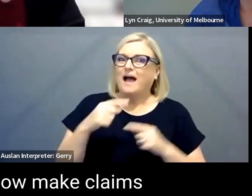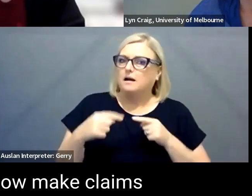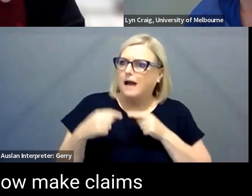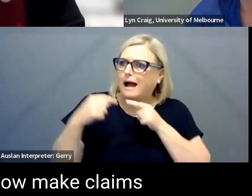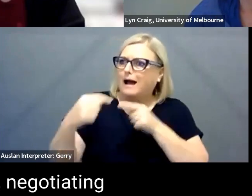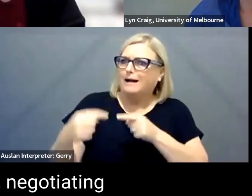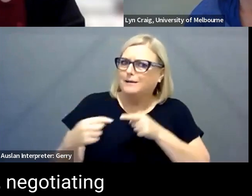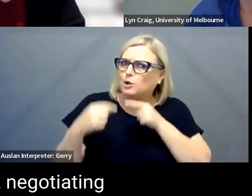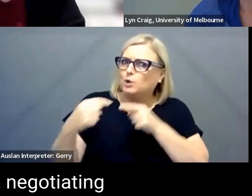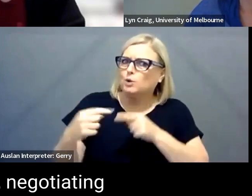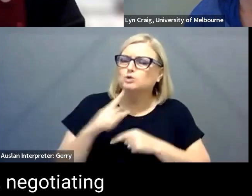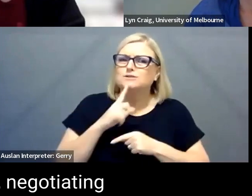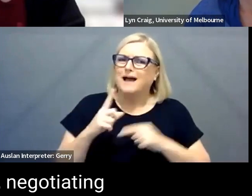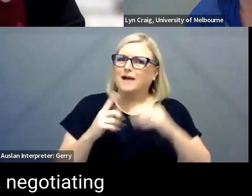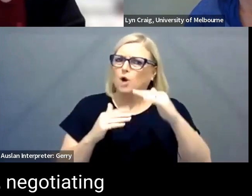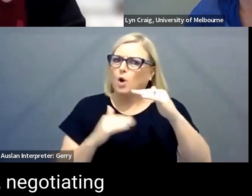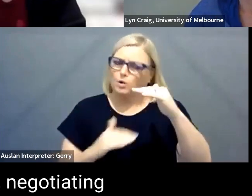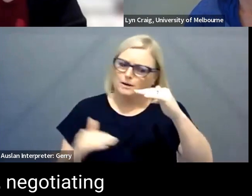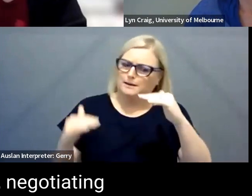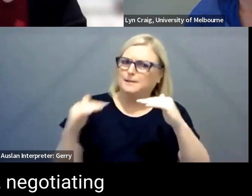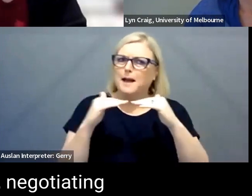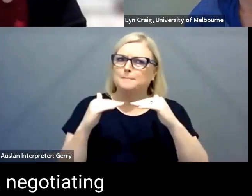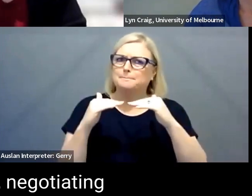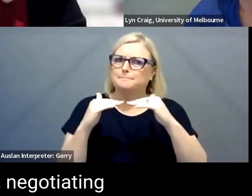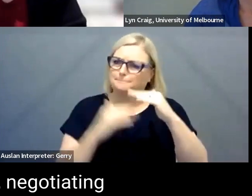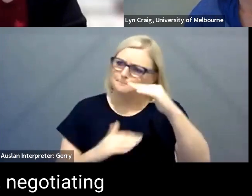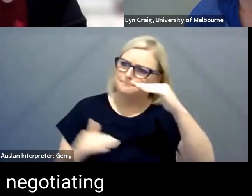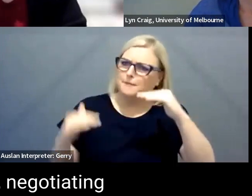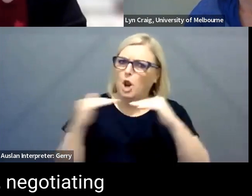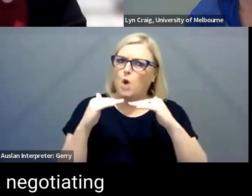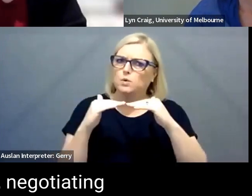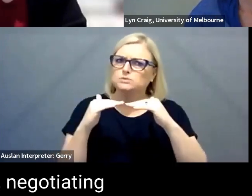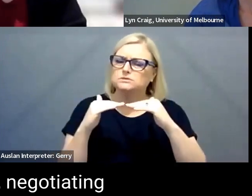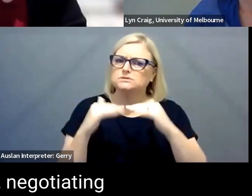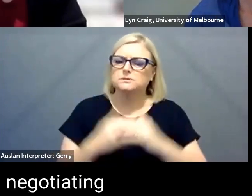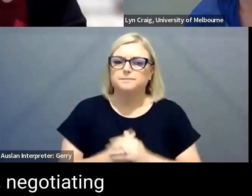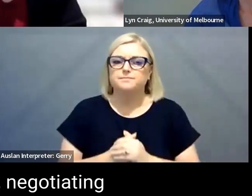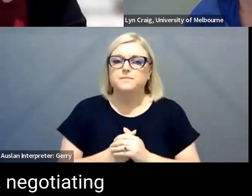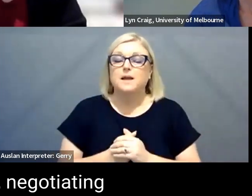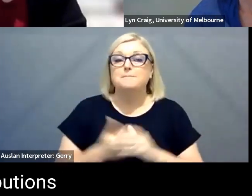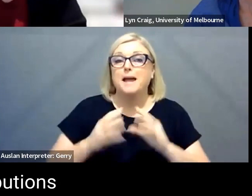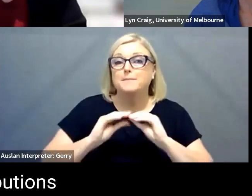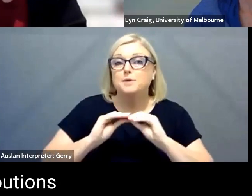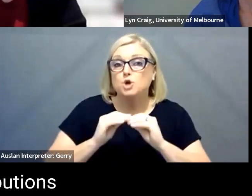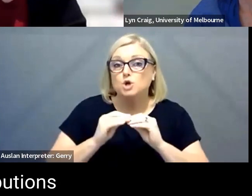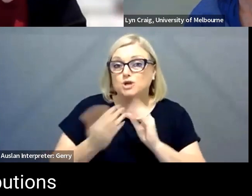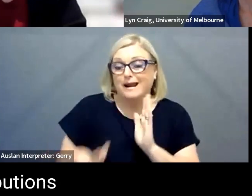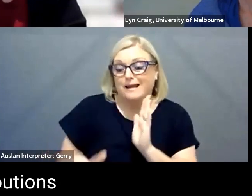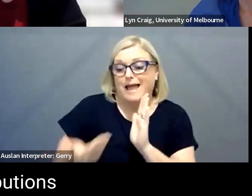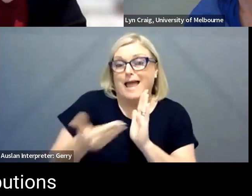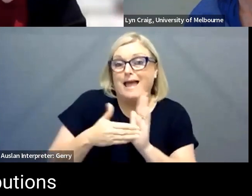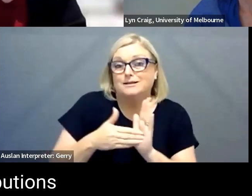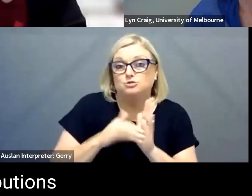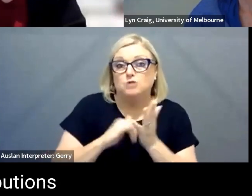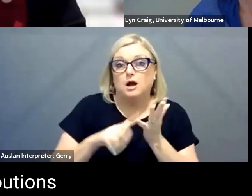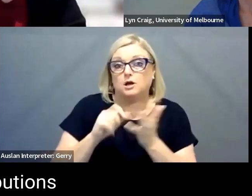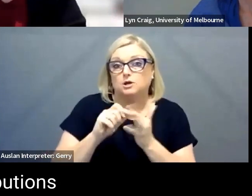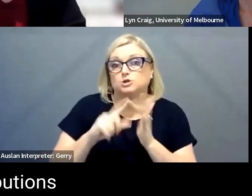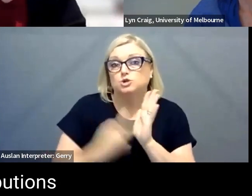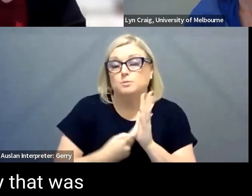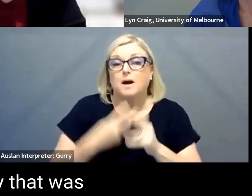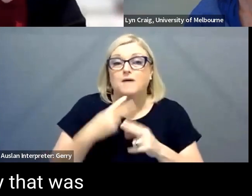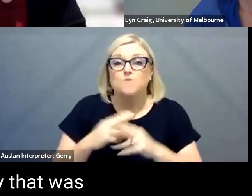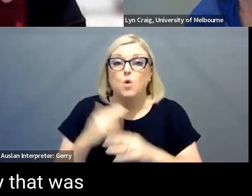gap by, for example, negotiating additional superannuation contributions only for women